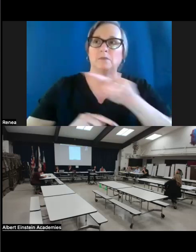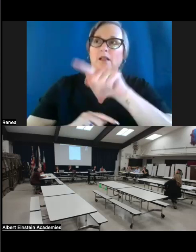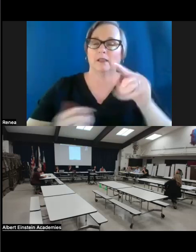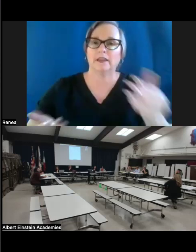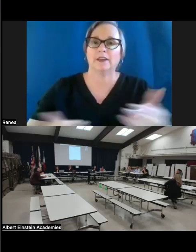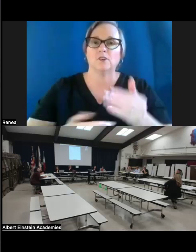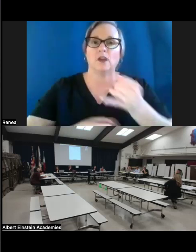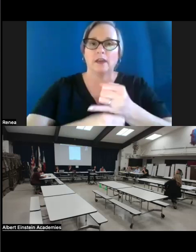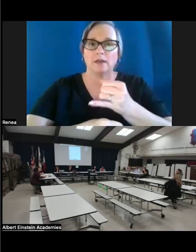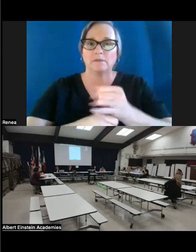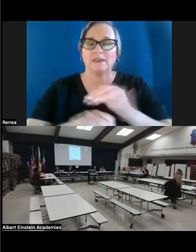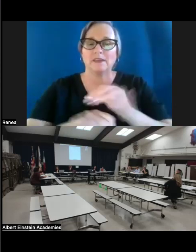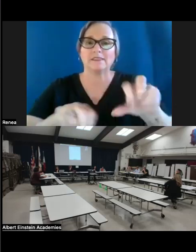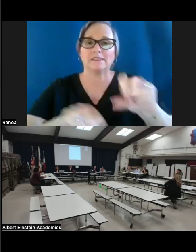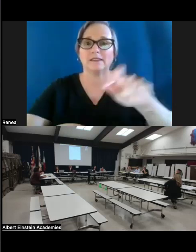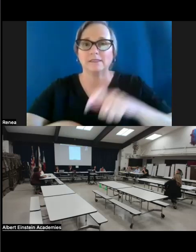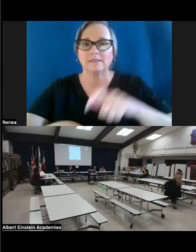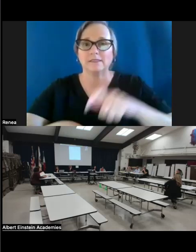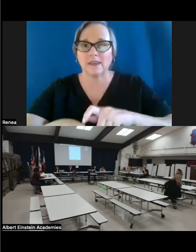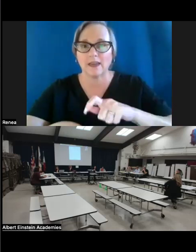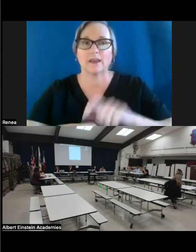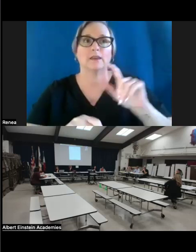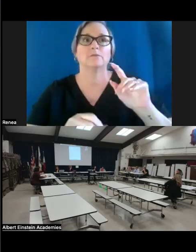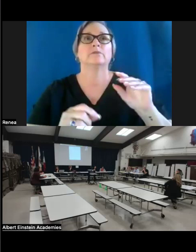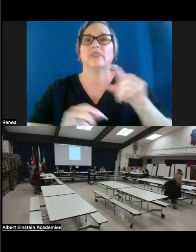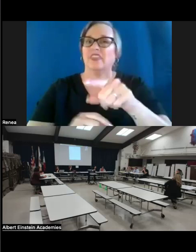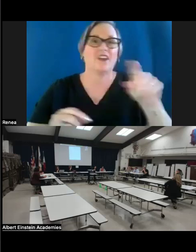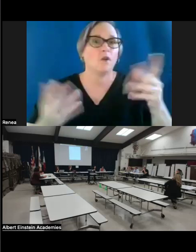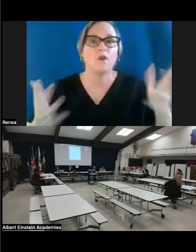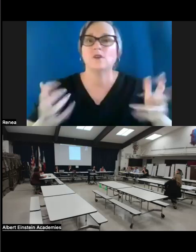to their teaching duties, which are already exhausting and exhausted.